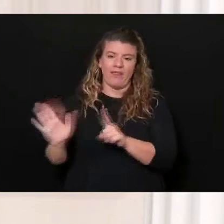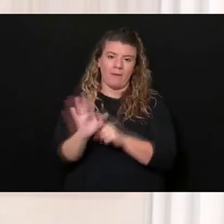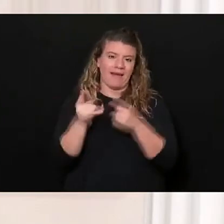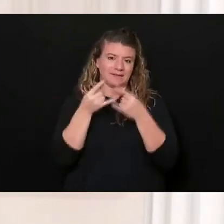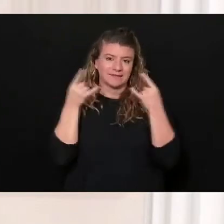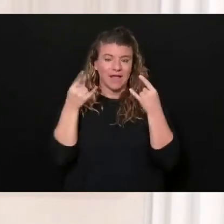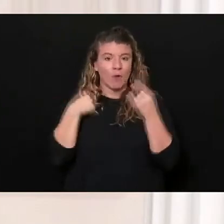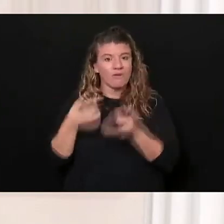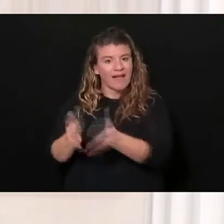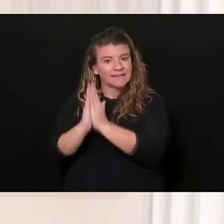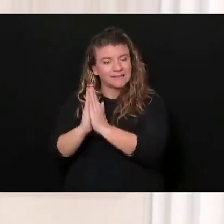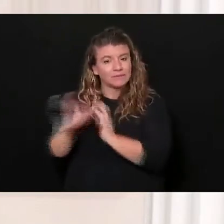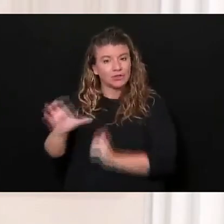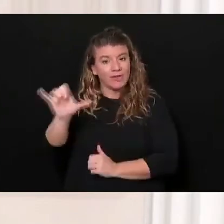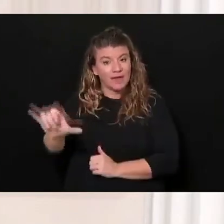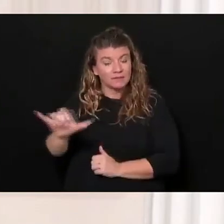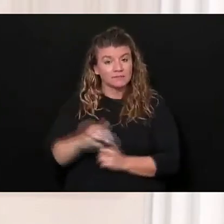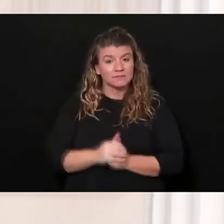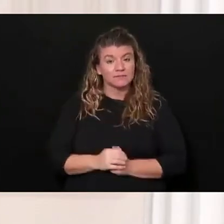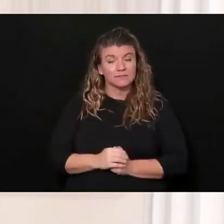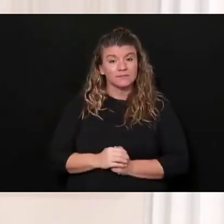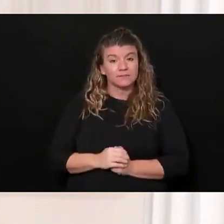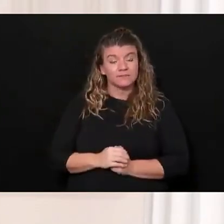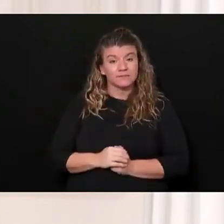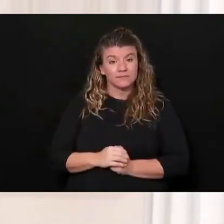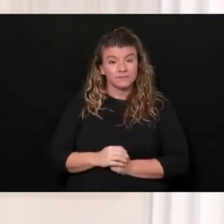asked them to do. Hein?